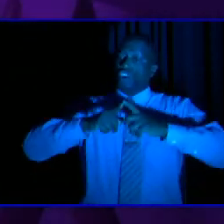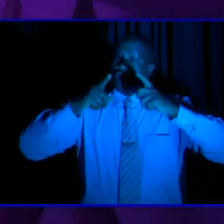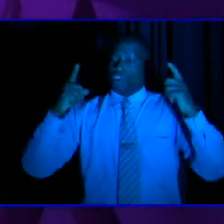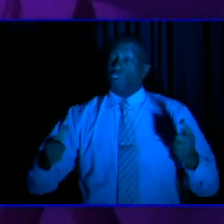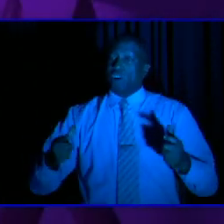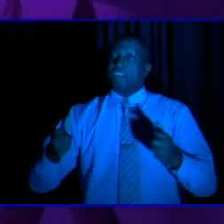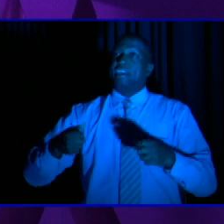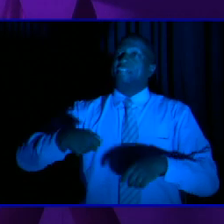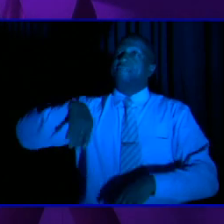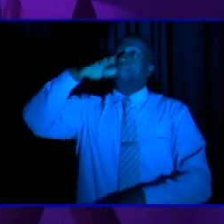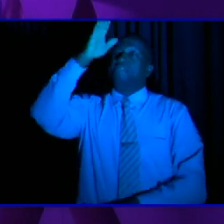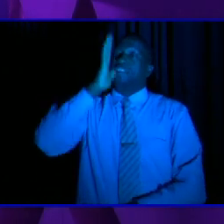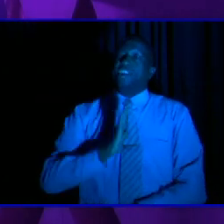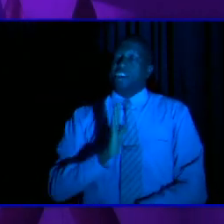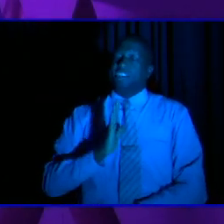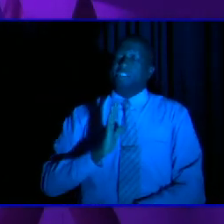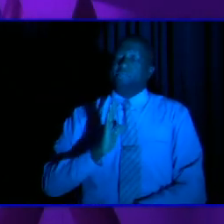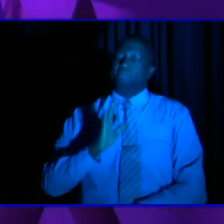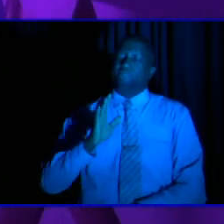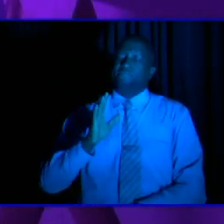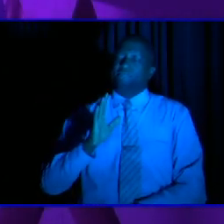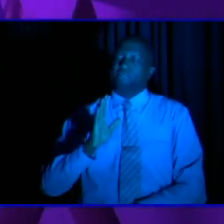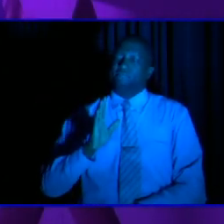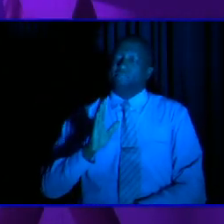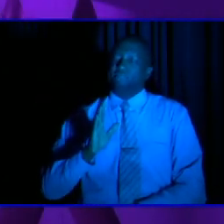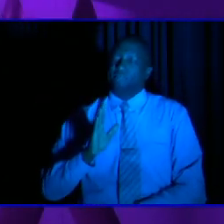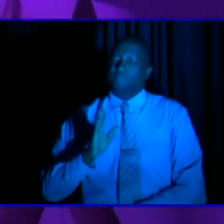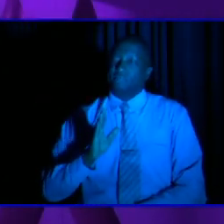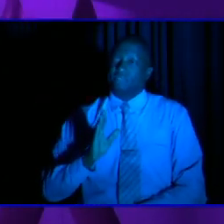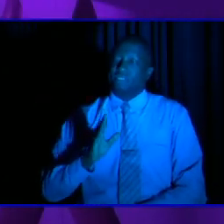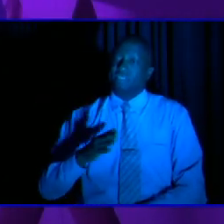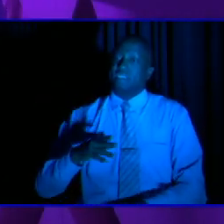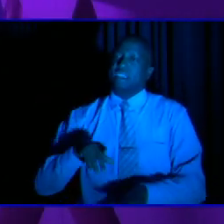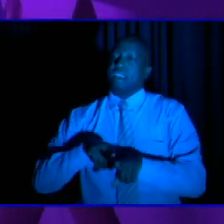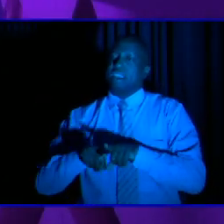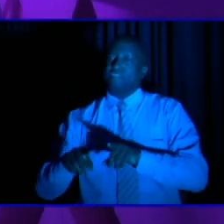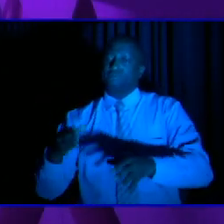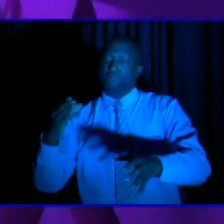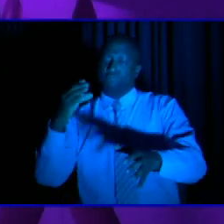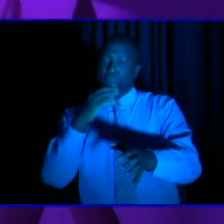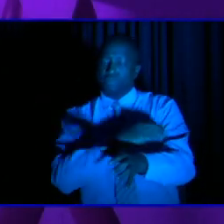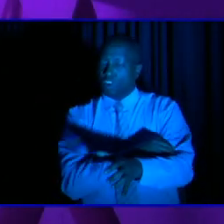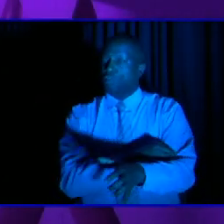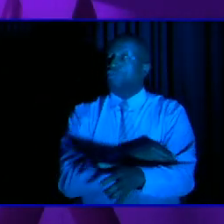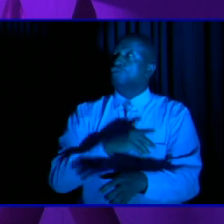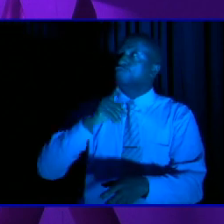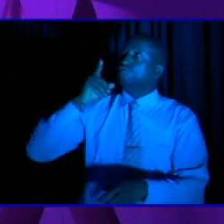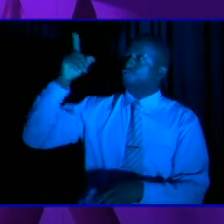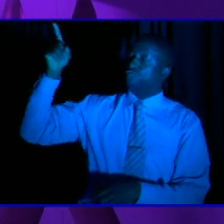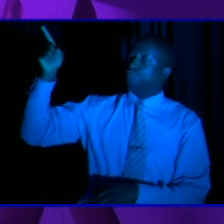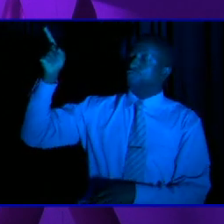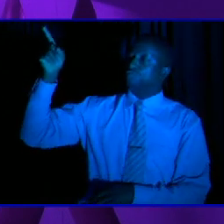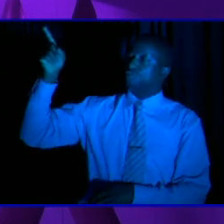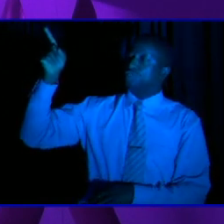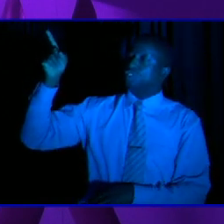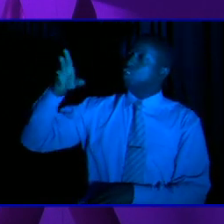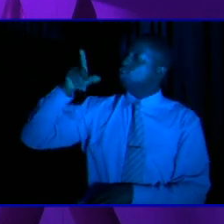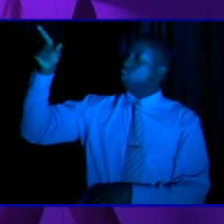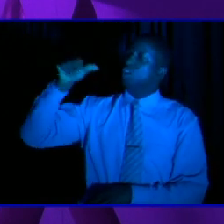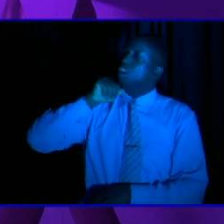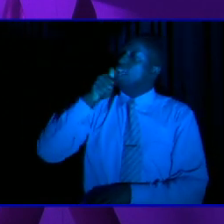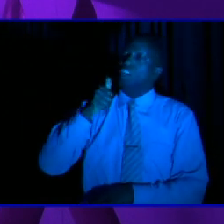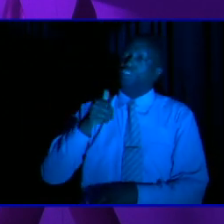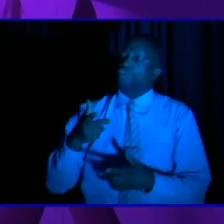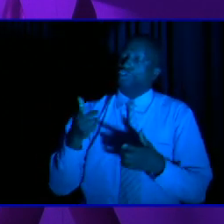sovereign ruler over all the earth, as powerful as you are, you will not do for man what man can do